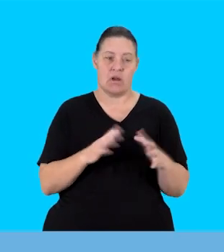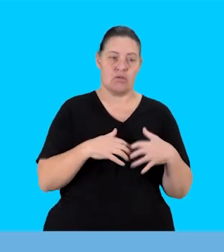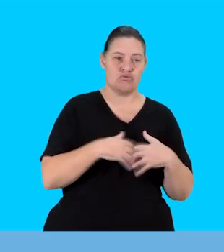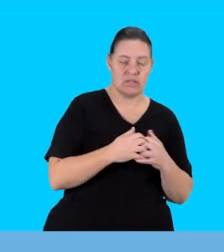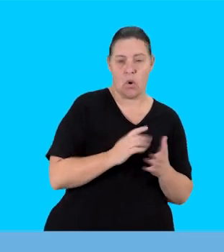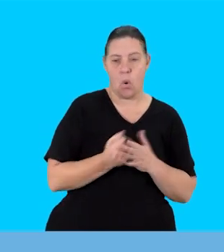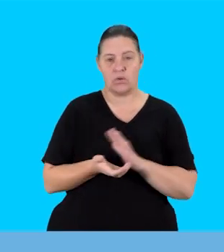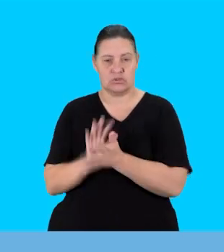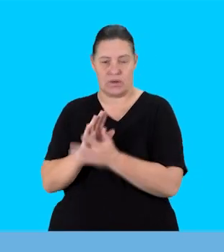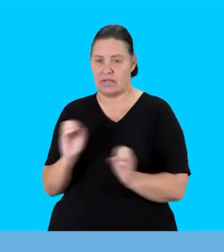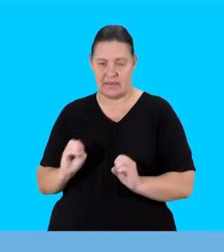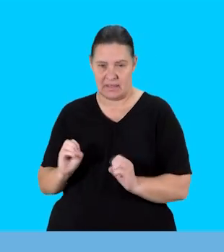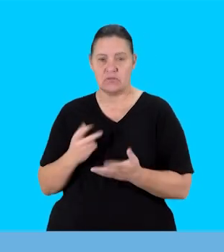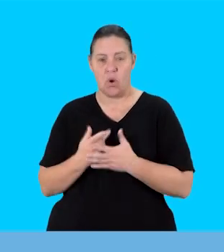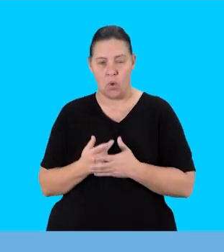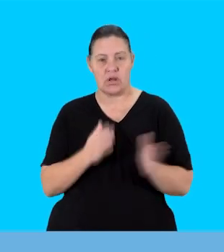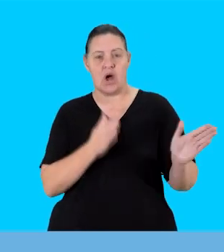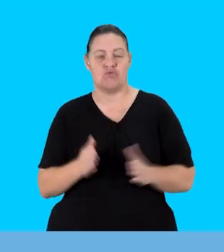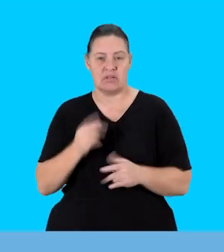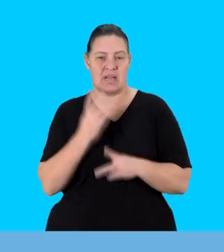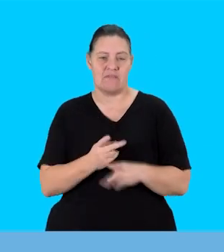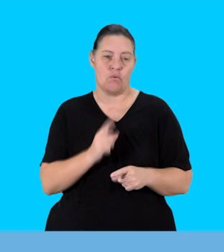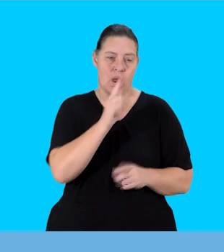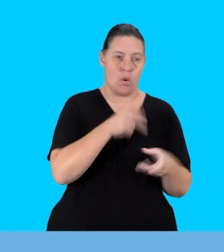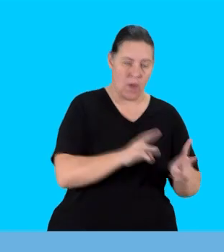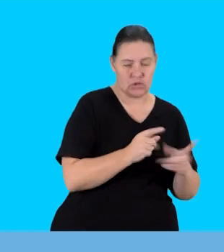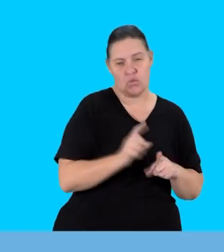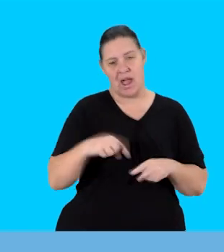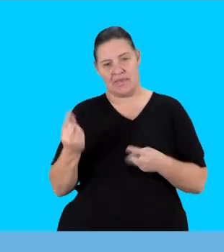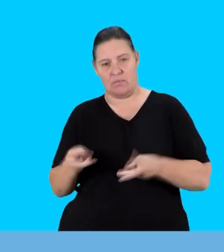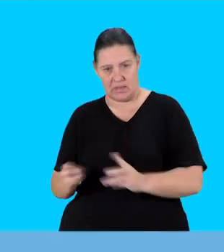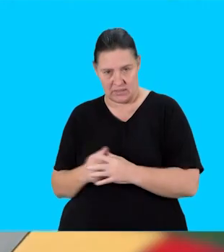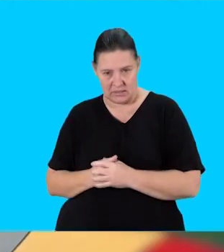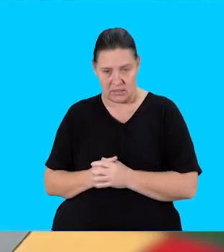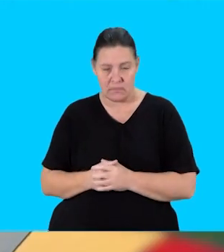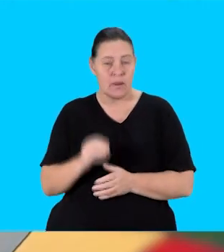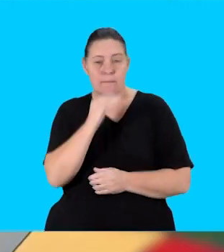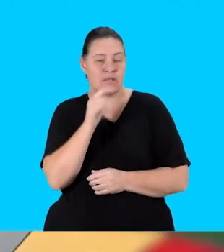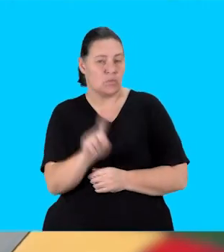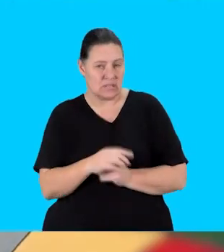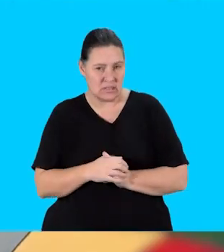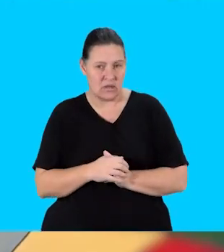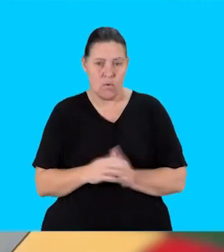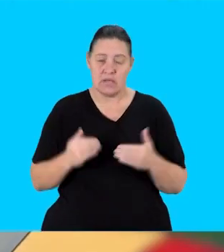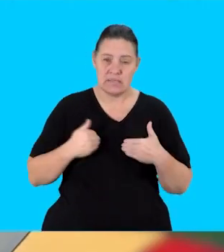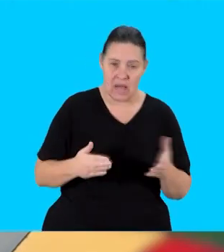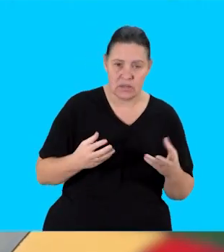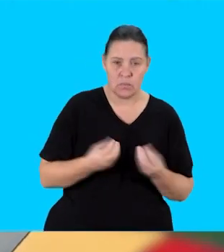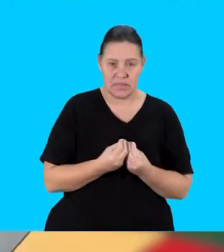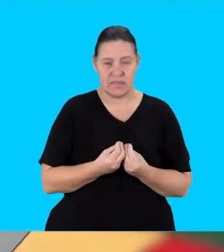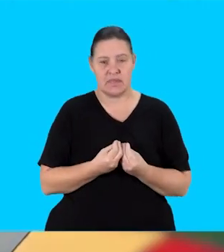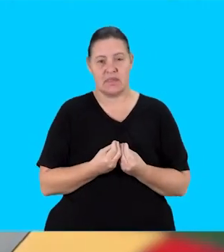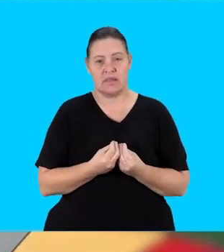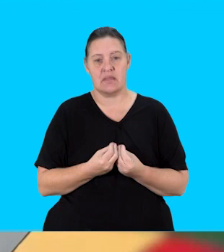neither created nor destroyed. It is only rearranged from one form to another. So what that means is that when we're starting